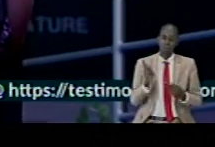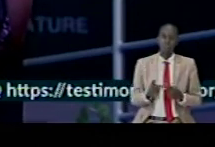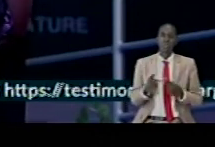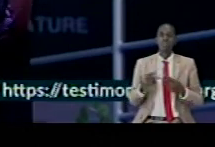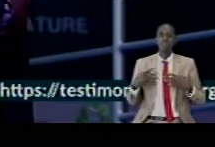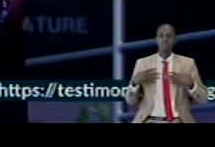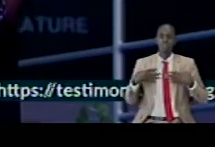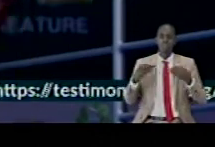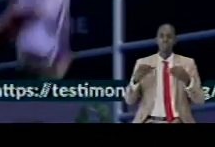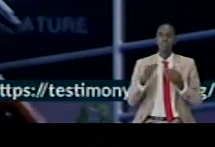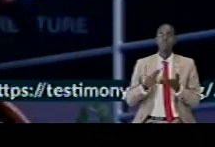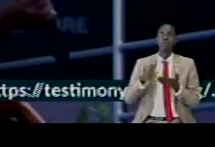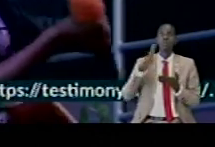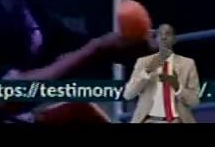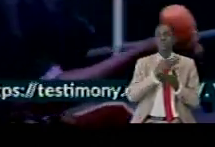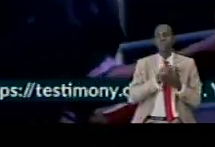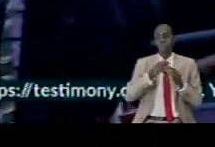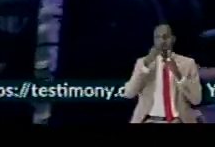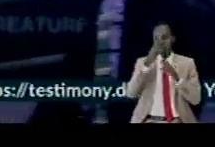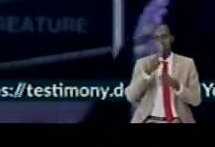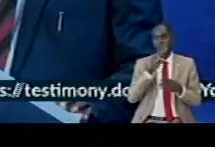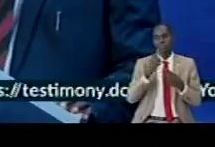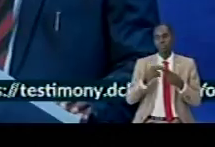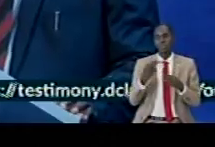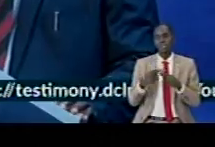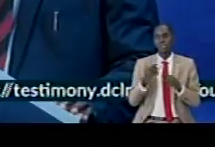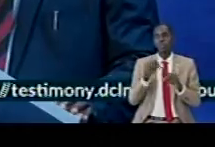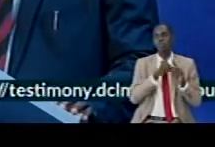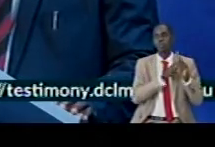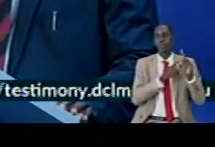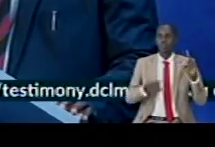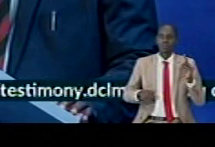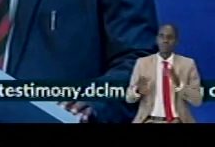of Jesus. Praise the Lord.